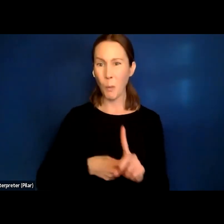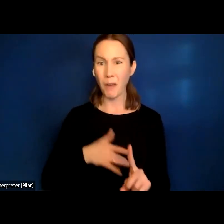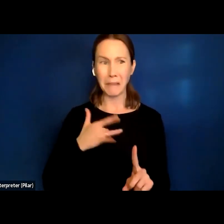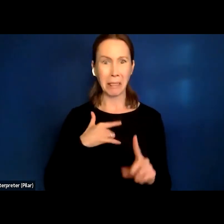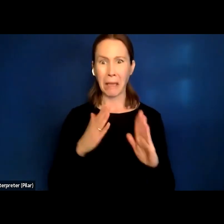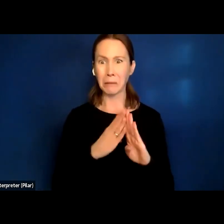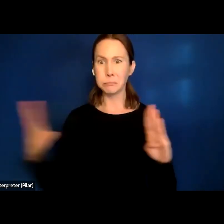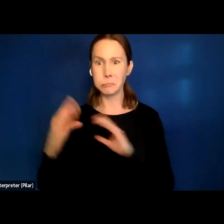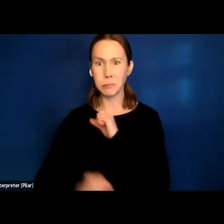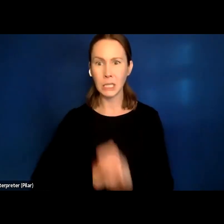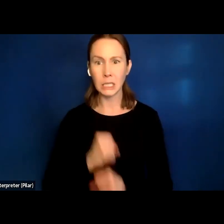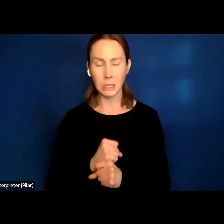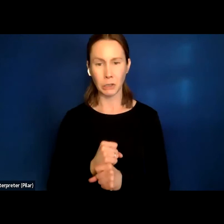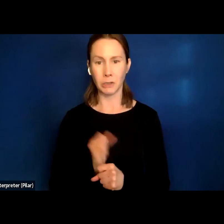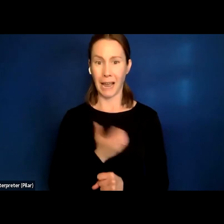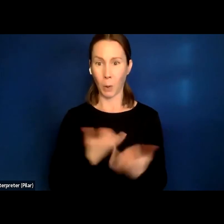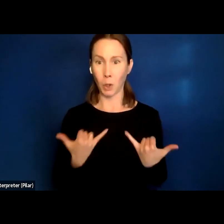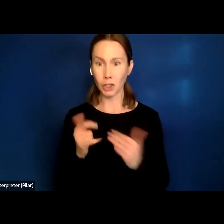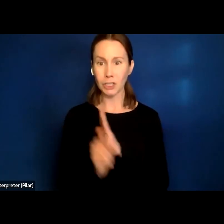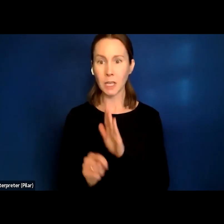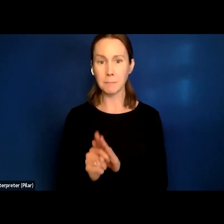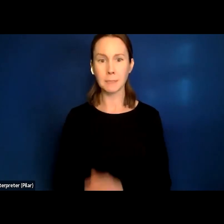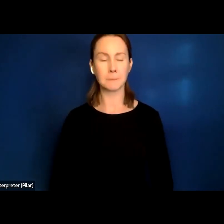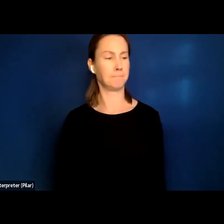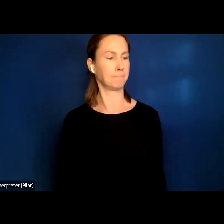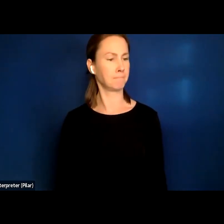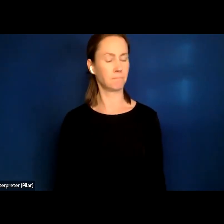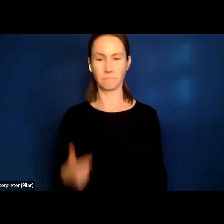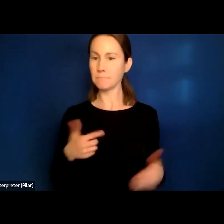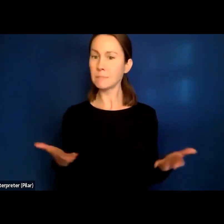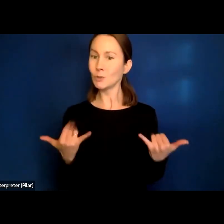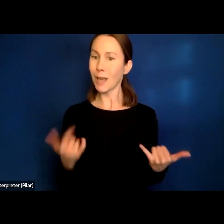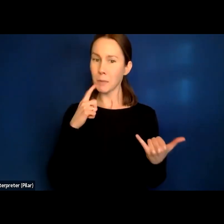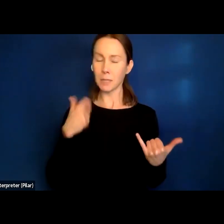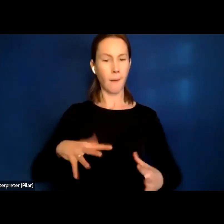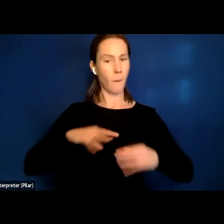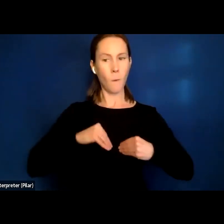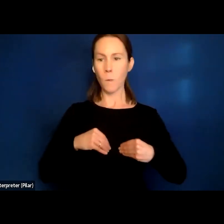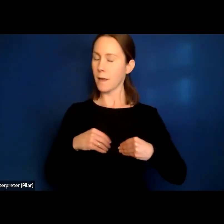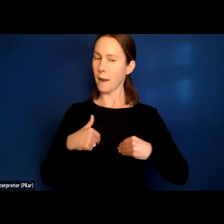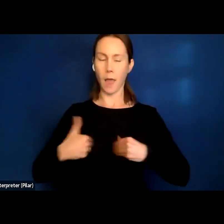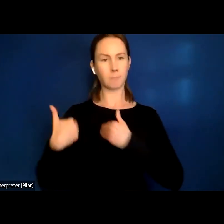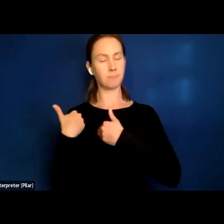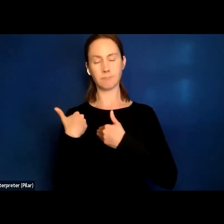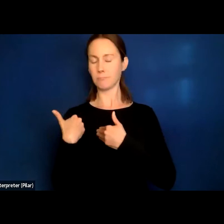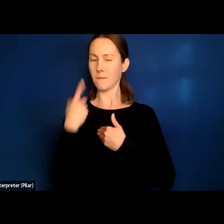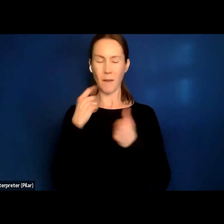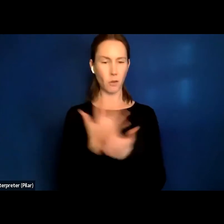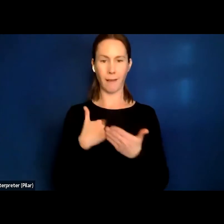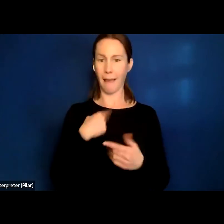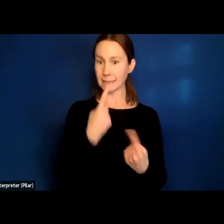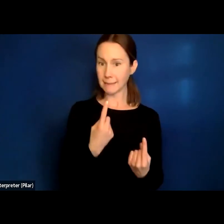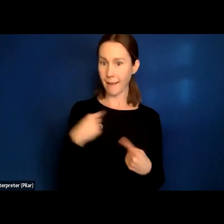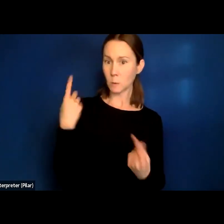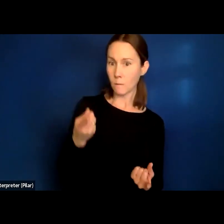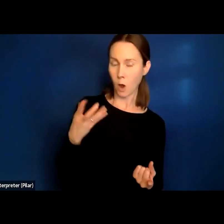let me be clear that I'm here tonight because I'm owning everything that I have said and that I'm about to say. But I'm not